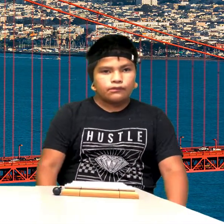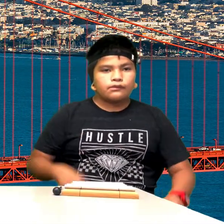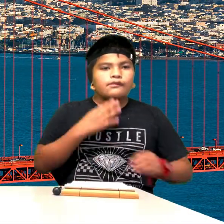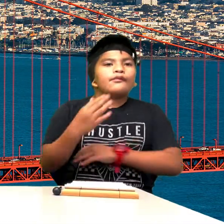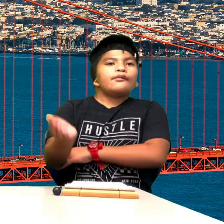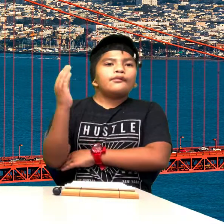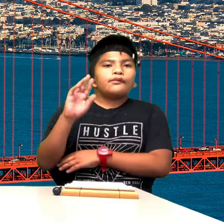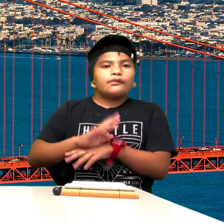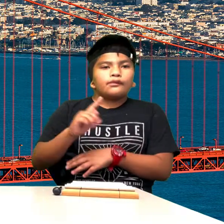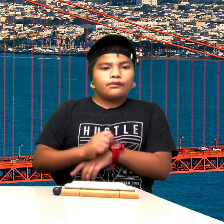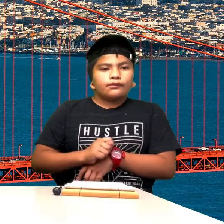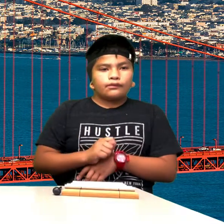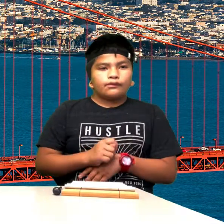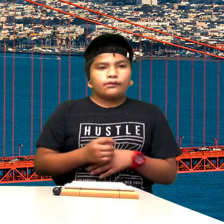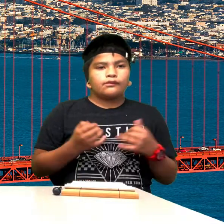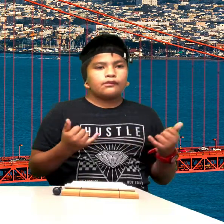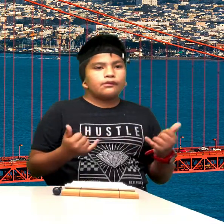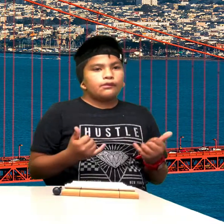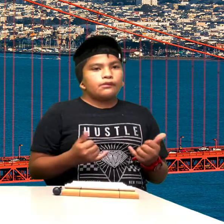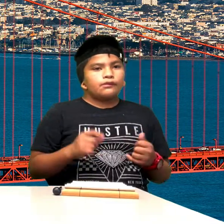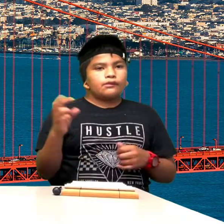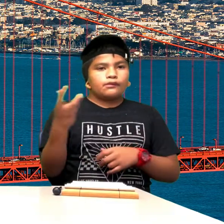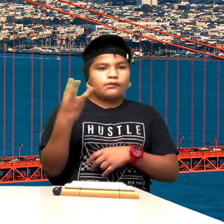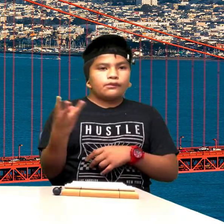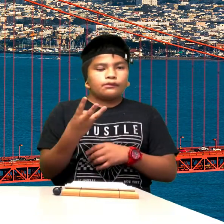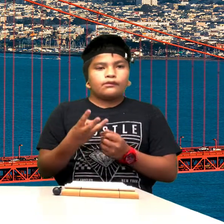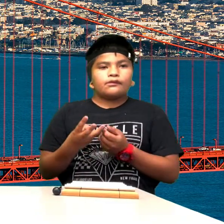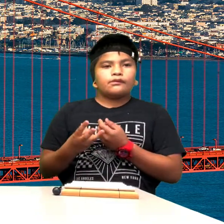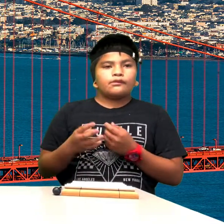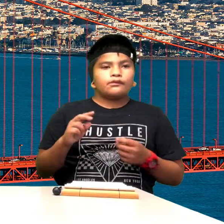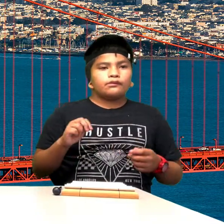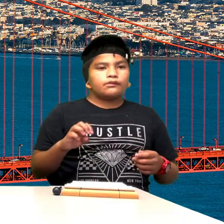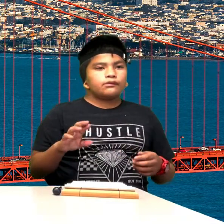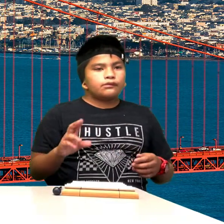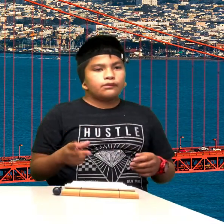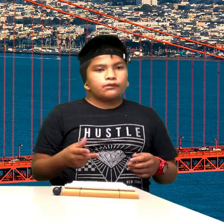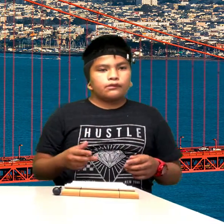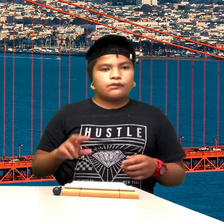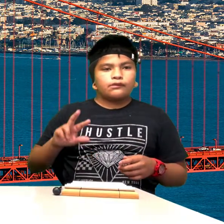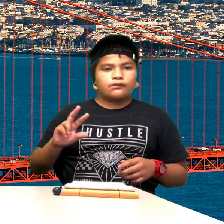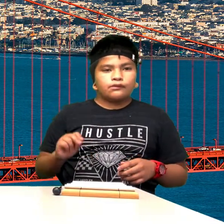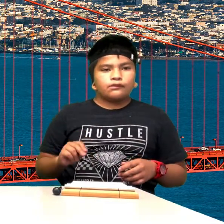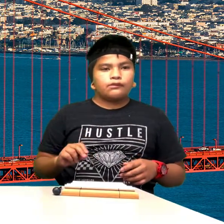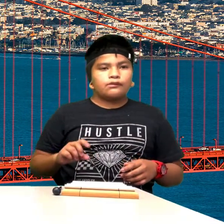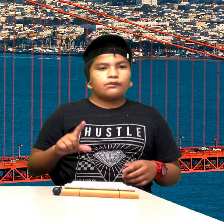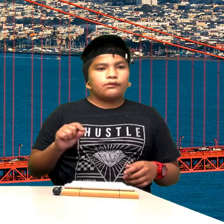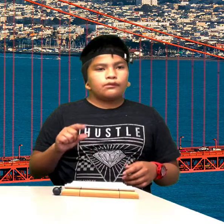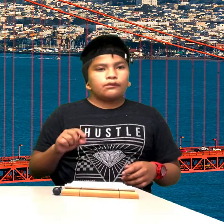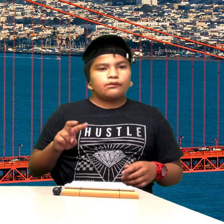Good morning, Raymond Temple. Today is Wednesday, March 30th, 2022.